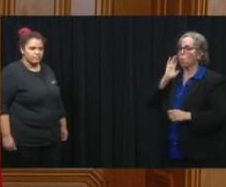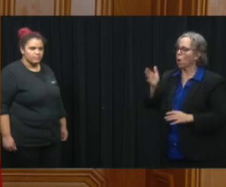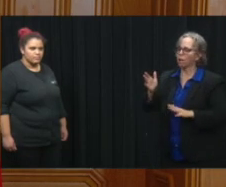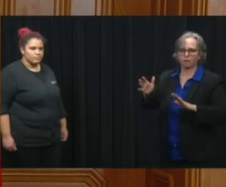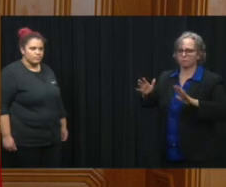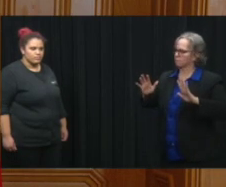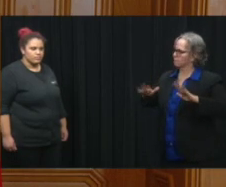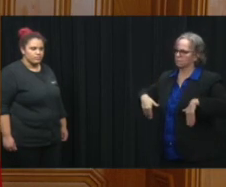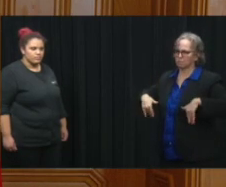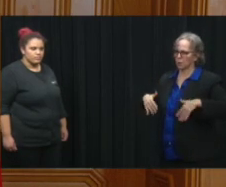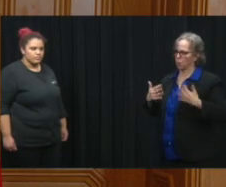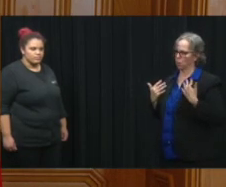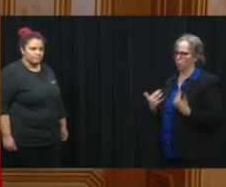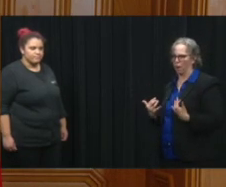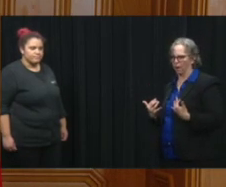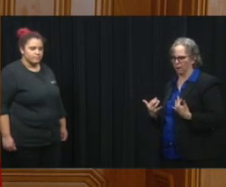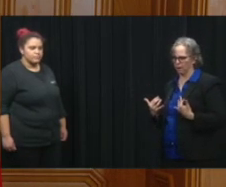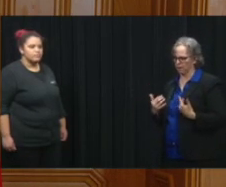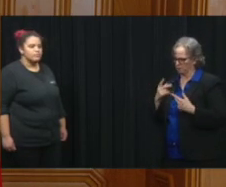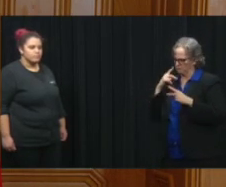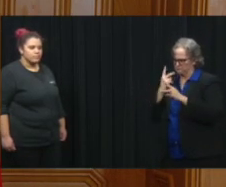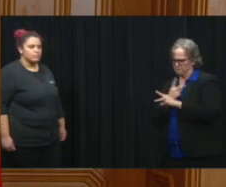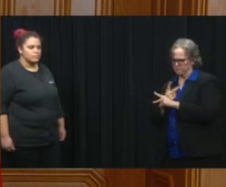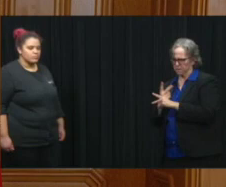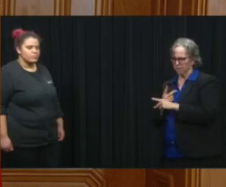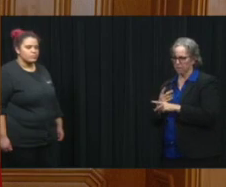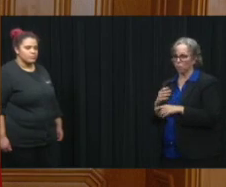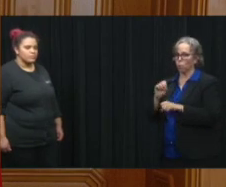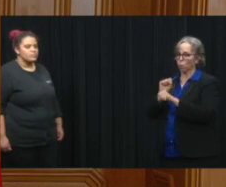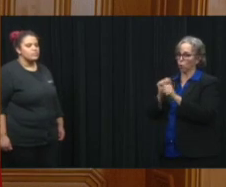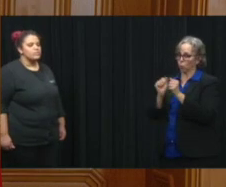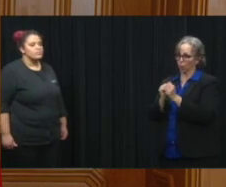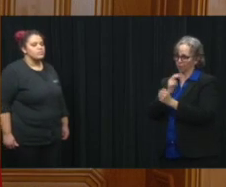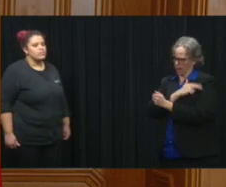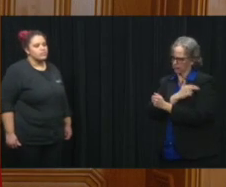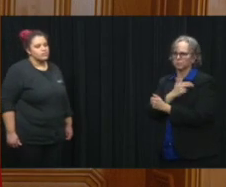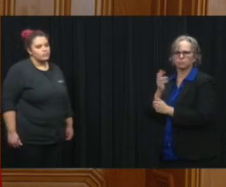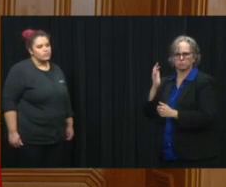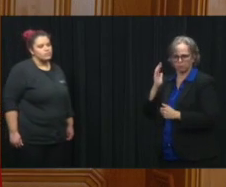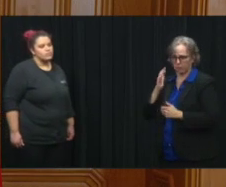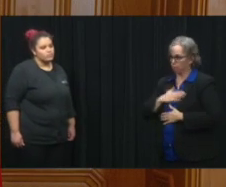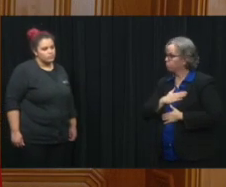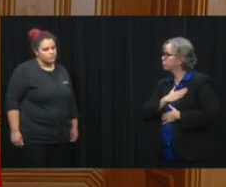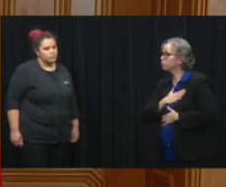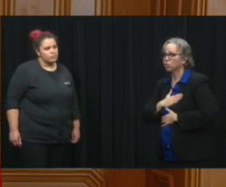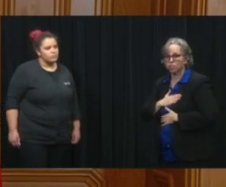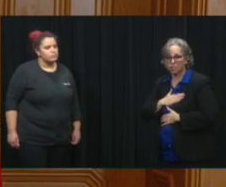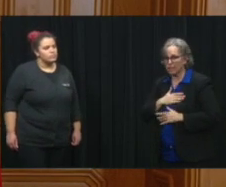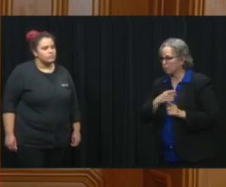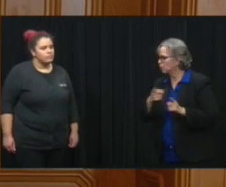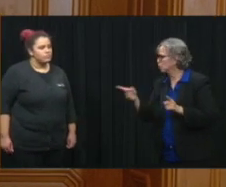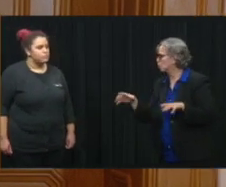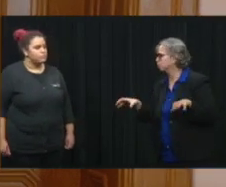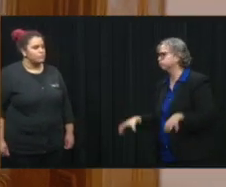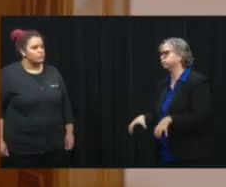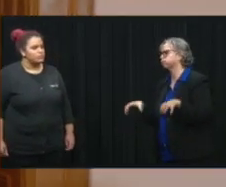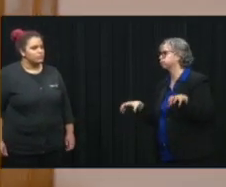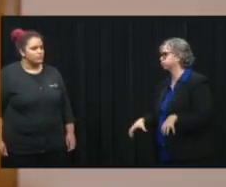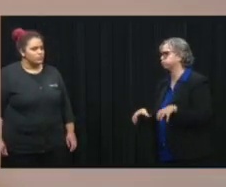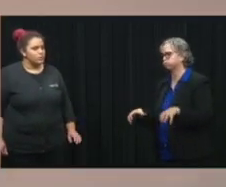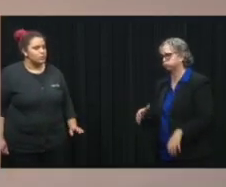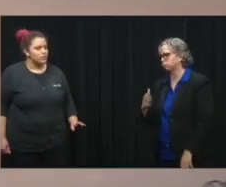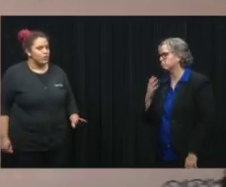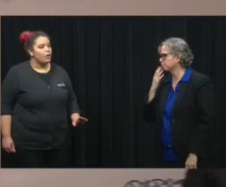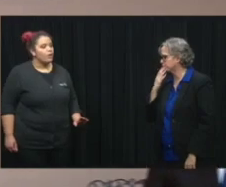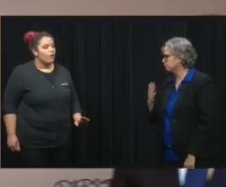regard to the state. But we want to work with the hospitals, and we appreciate very, very much what they're doing. Thank you. I want to add something,